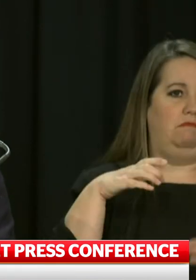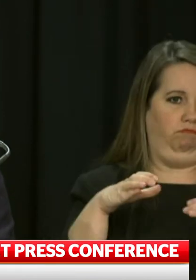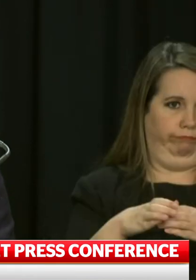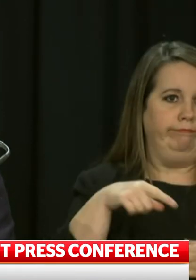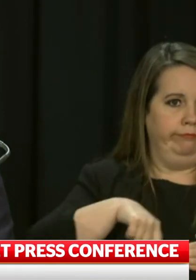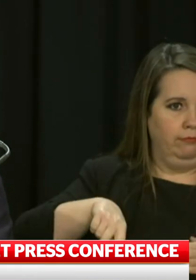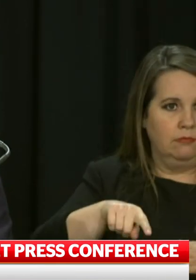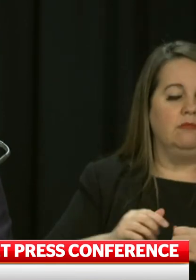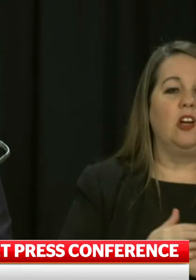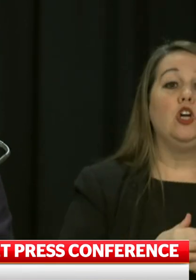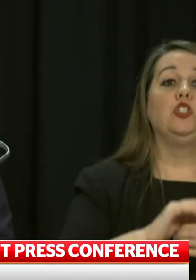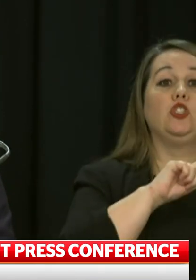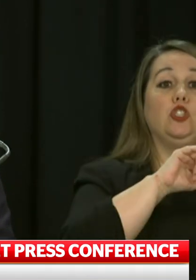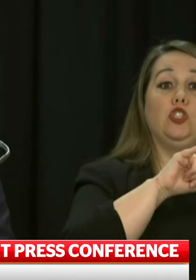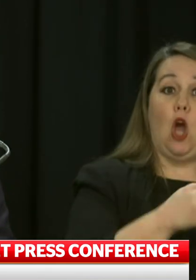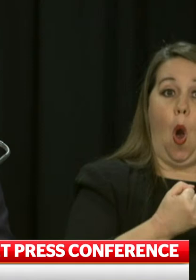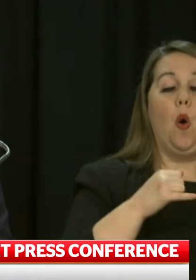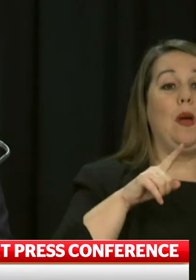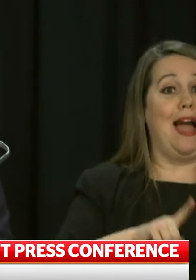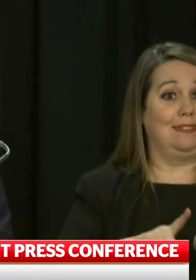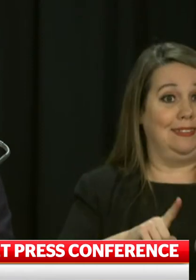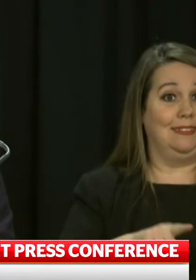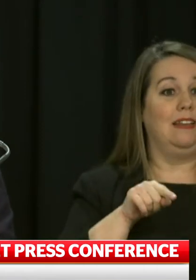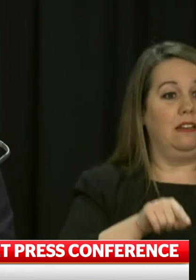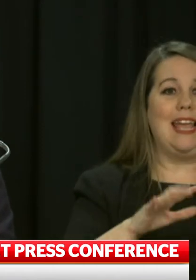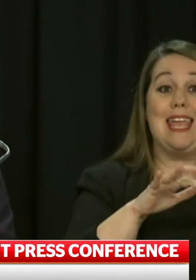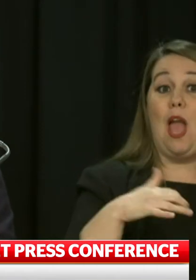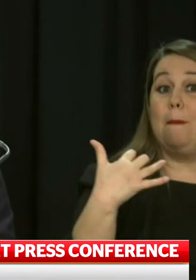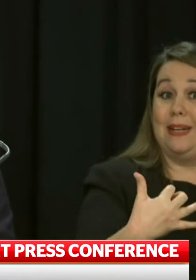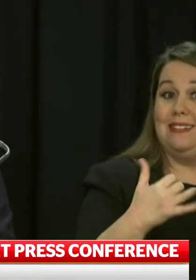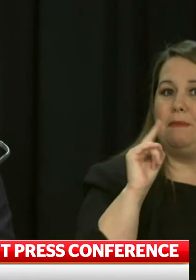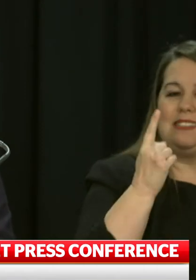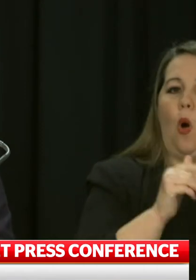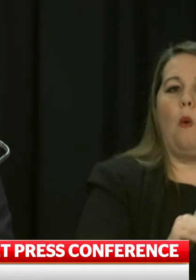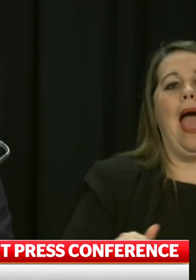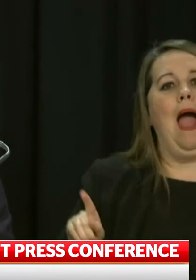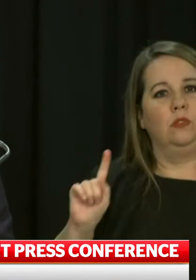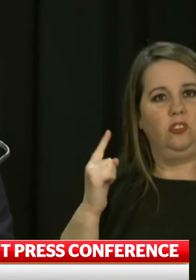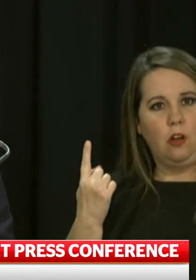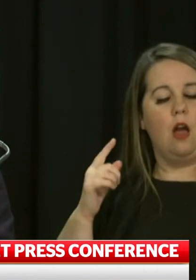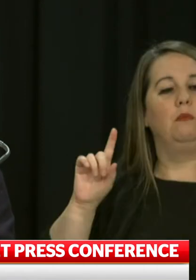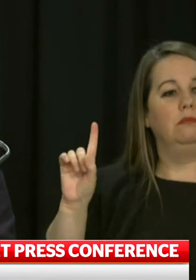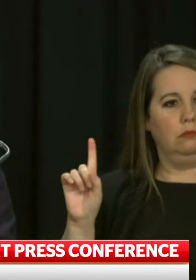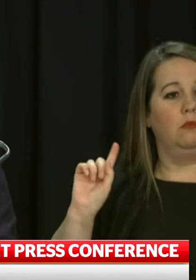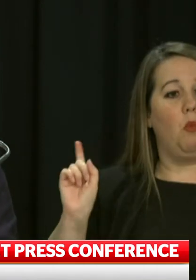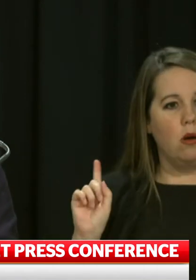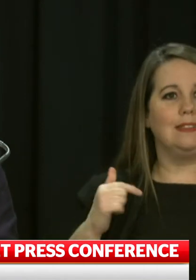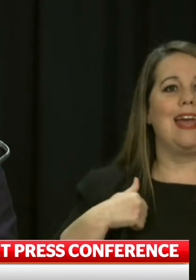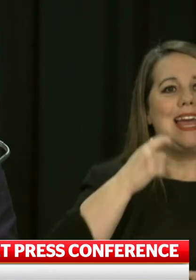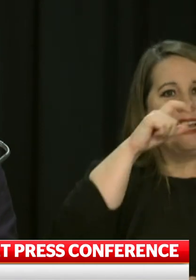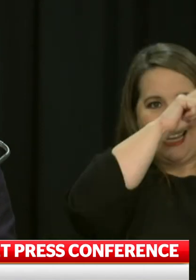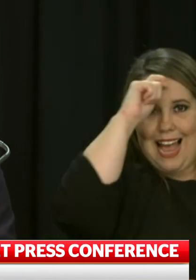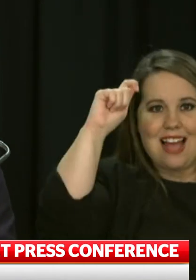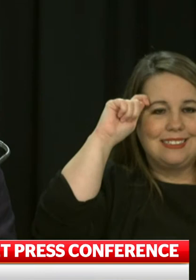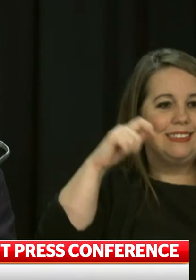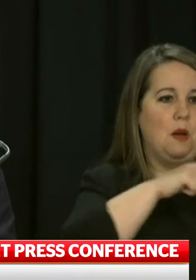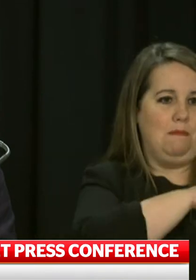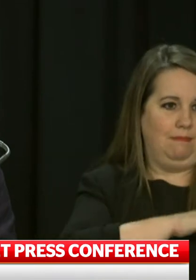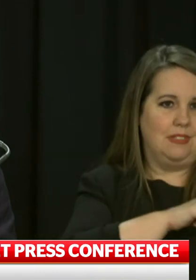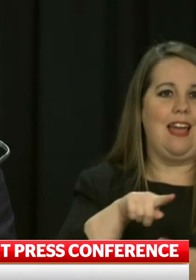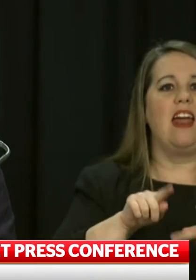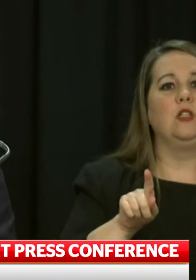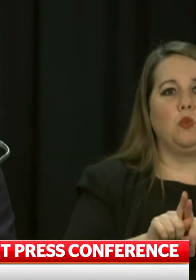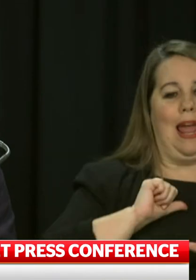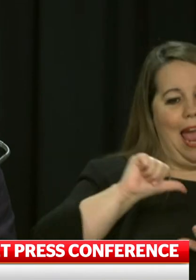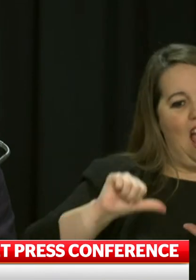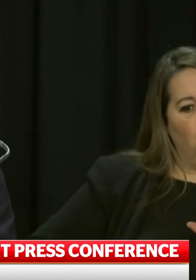Joe Luxton will be made a minister outside of cabinet, holding the portfolios of Minister of Customs and Associate Minister of